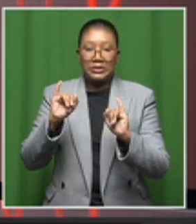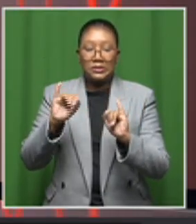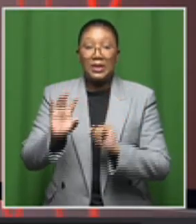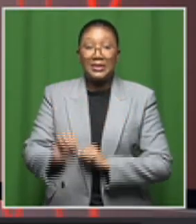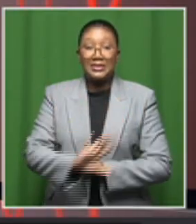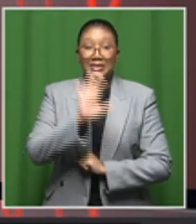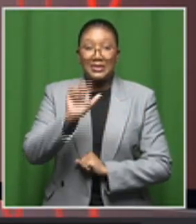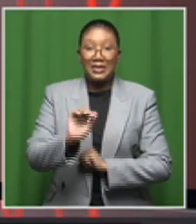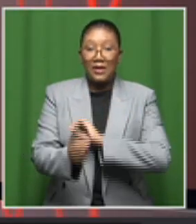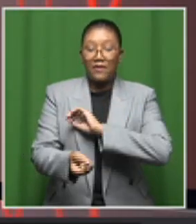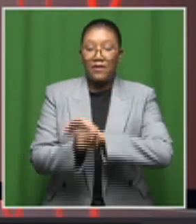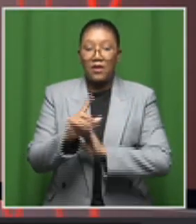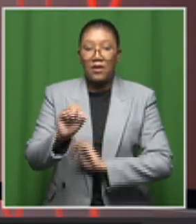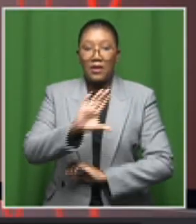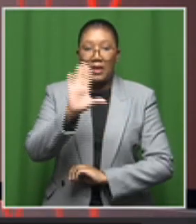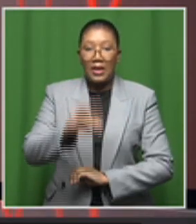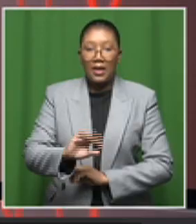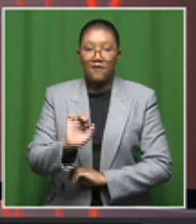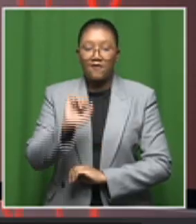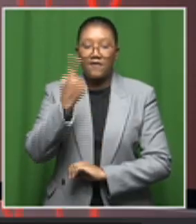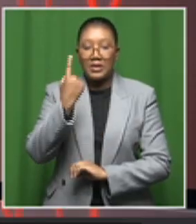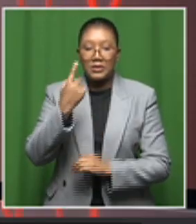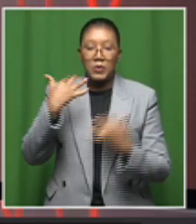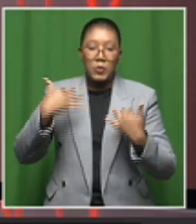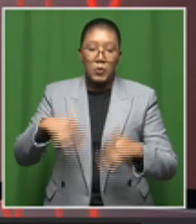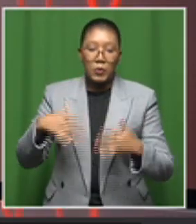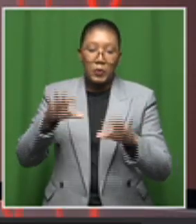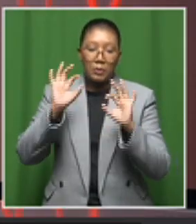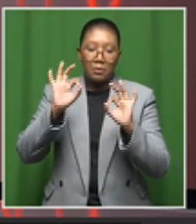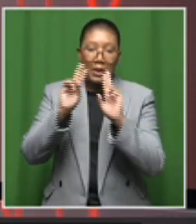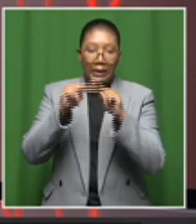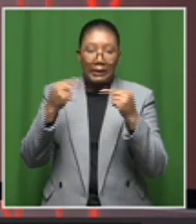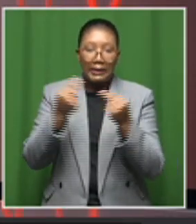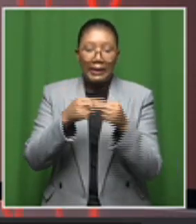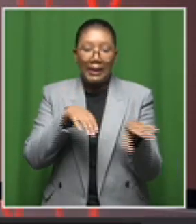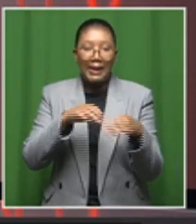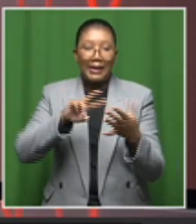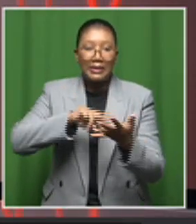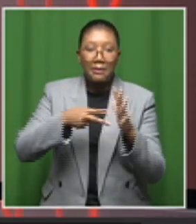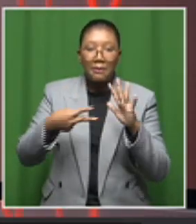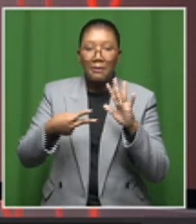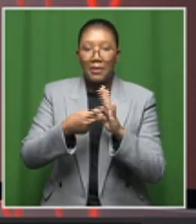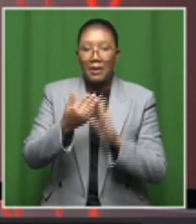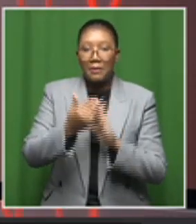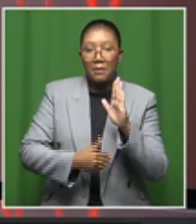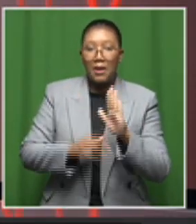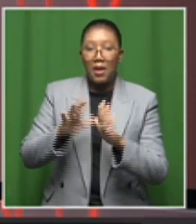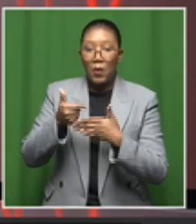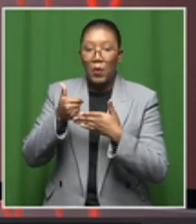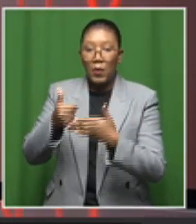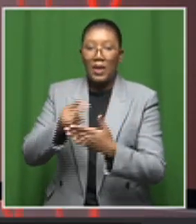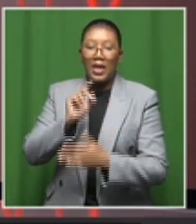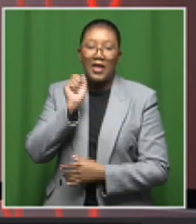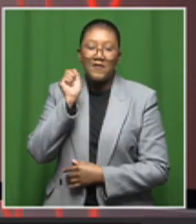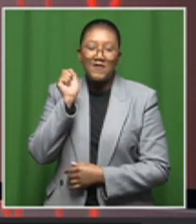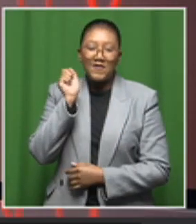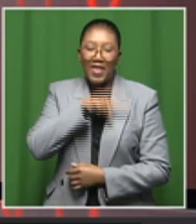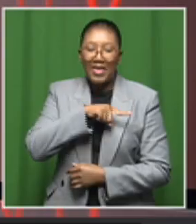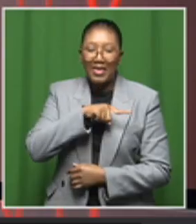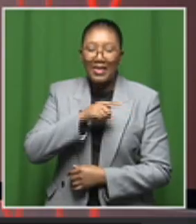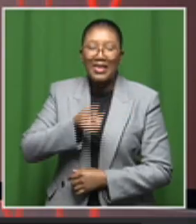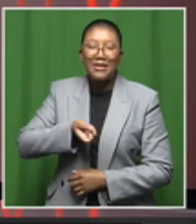to make history by launching Africa's first comprehensive national action plan to combat the scourge of fake and